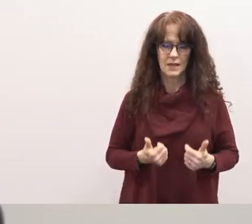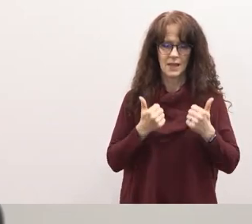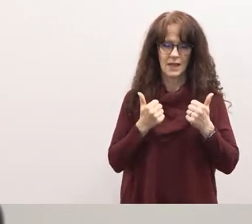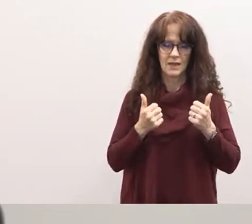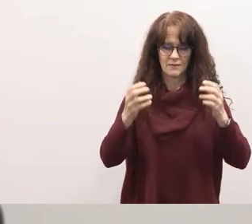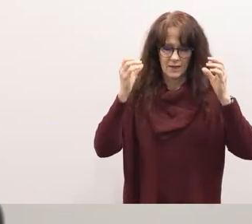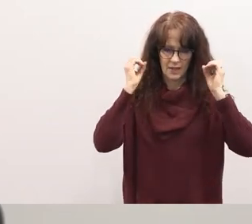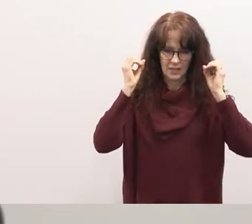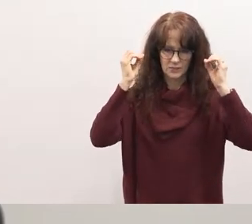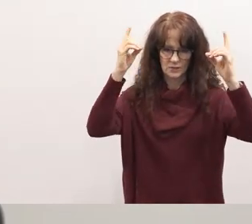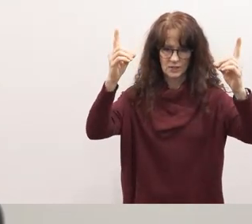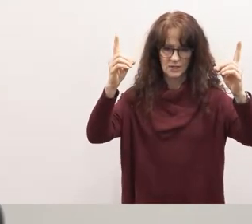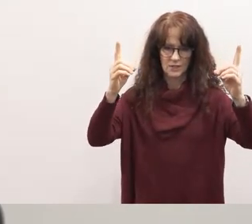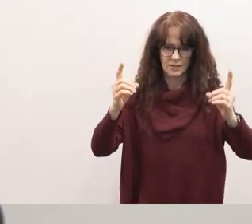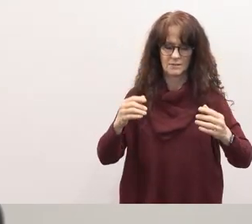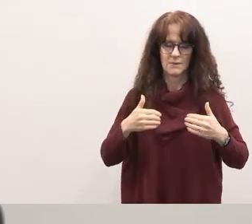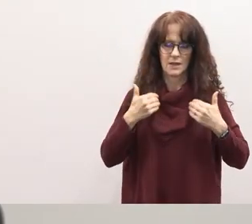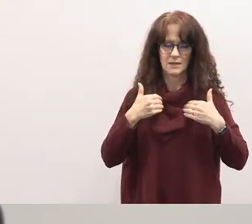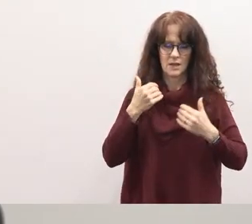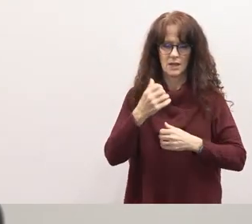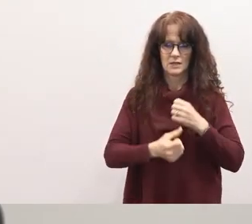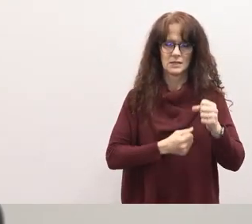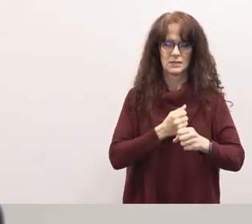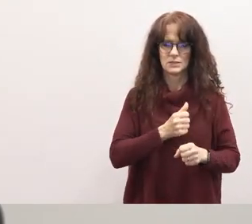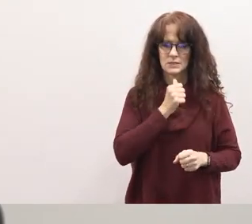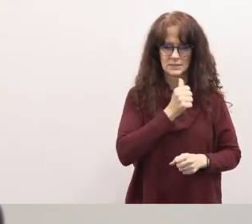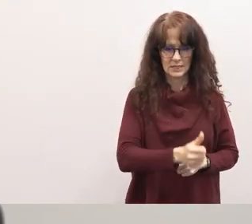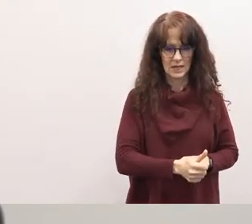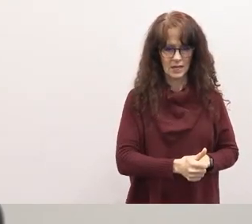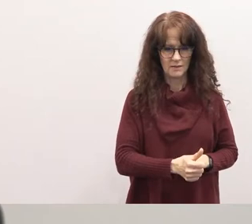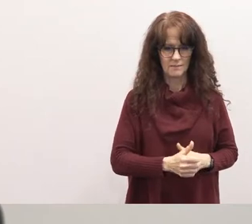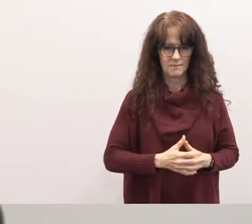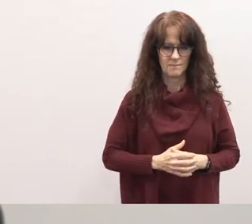Education in my earlier years did not.